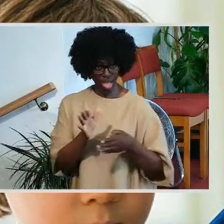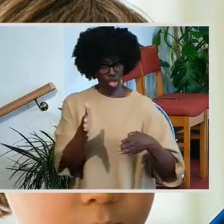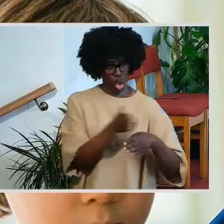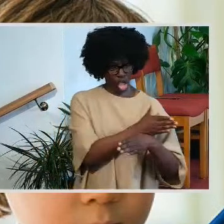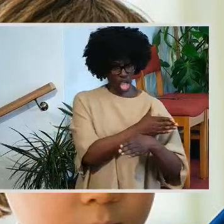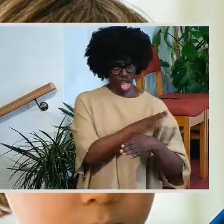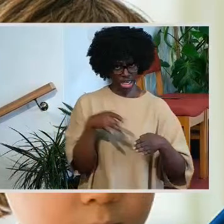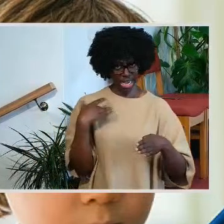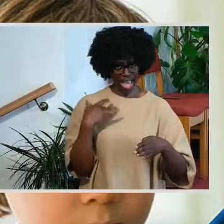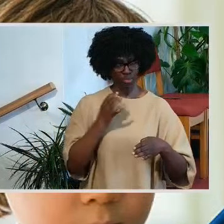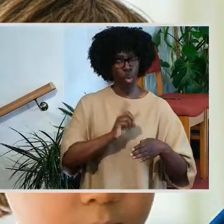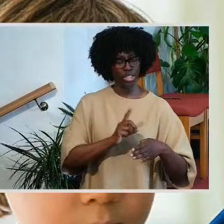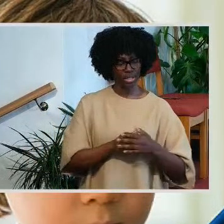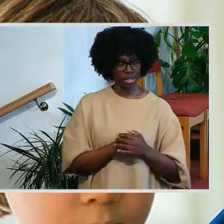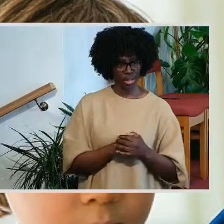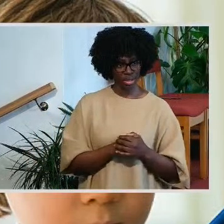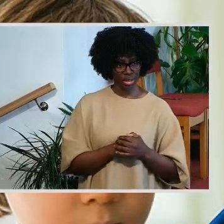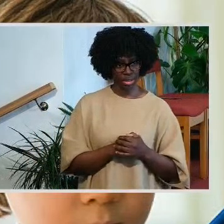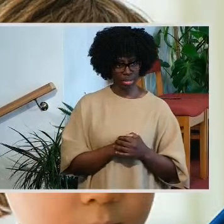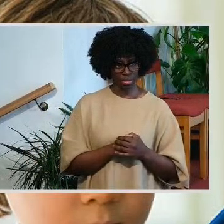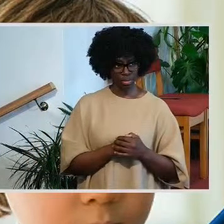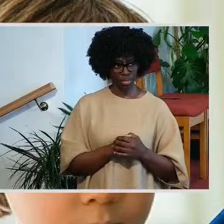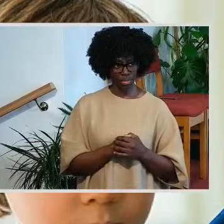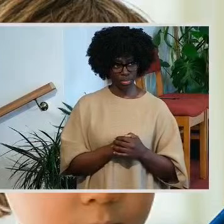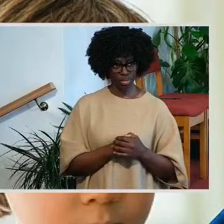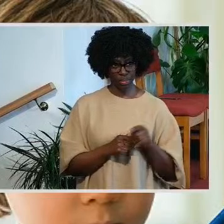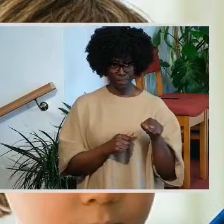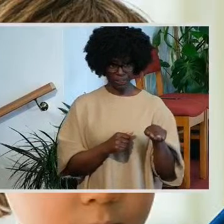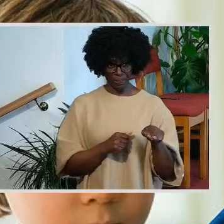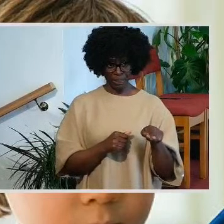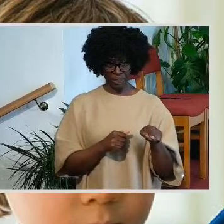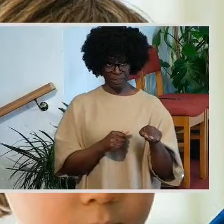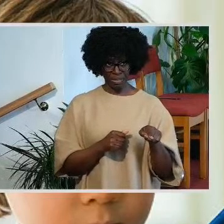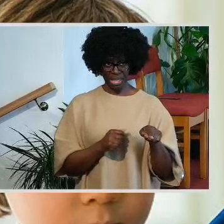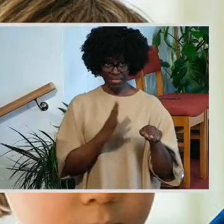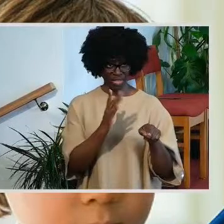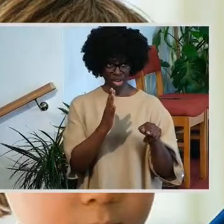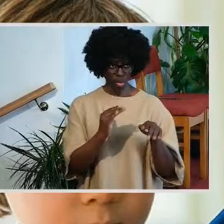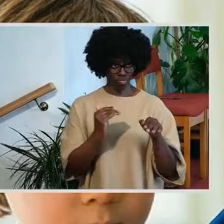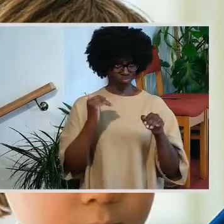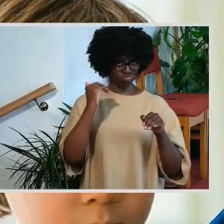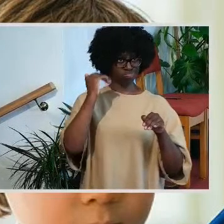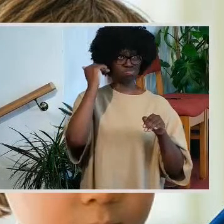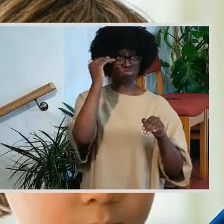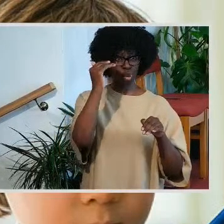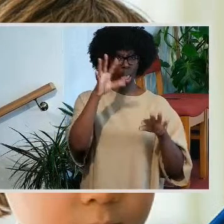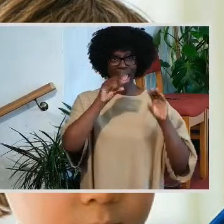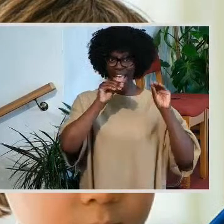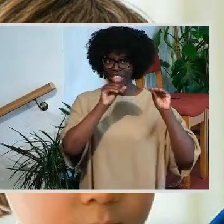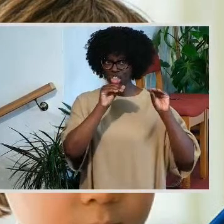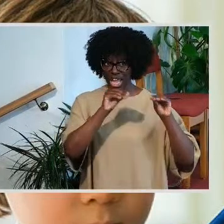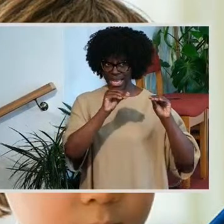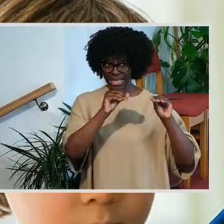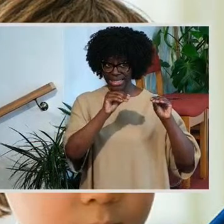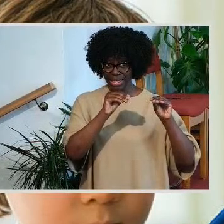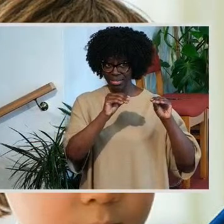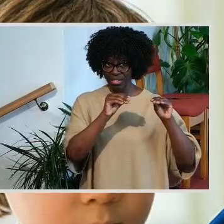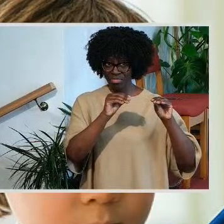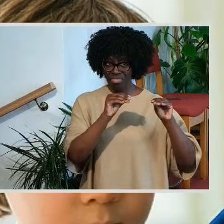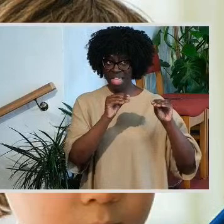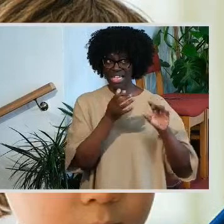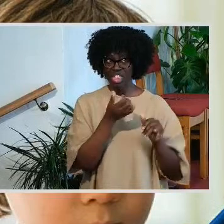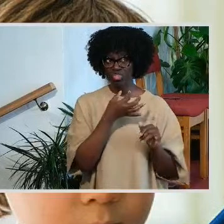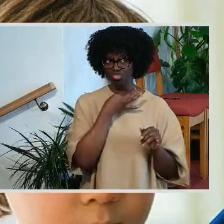really surprising is people who haven't reached a high level of education are at a slightly higher risk of getting